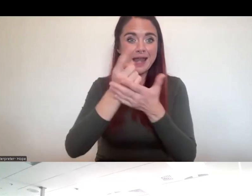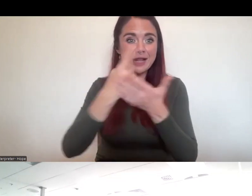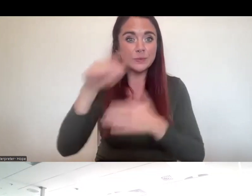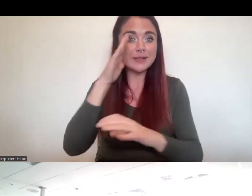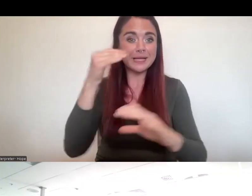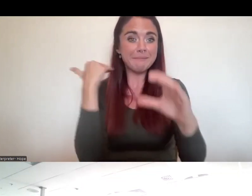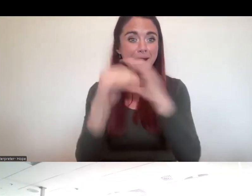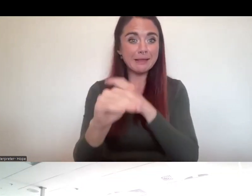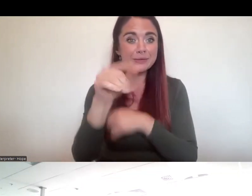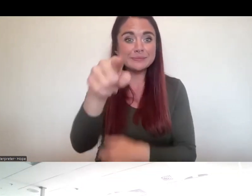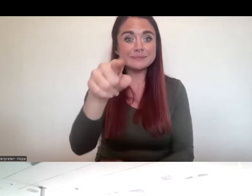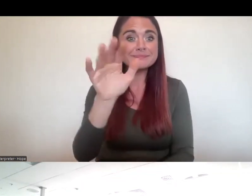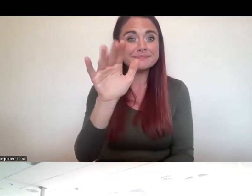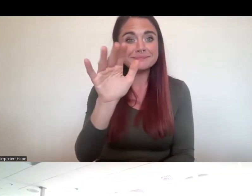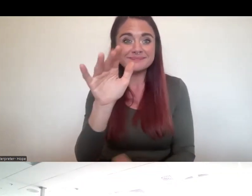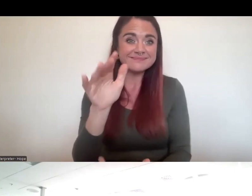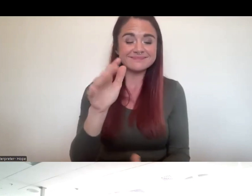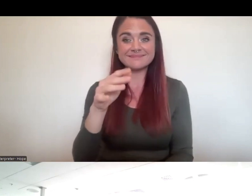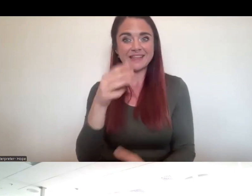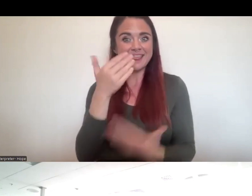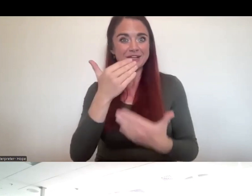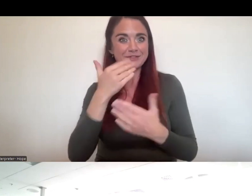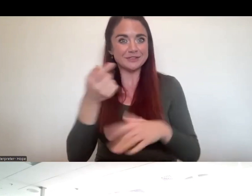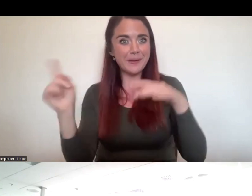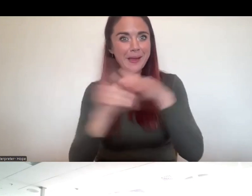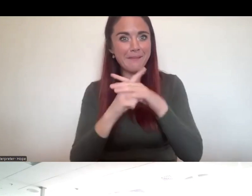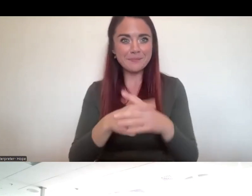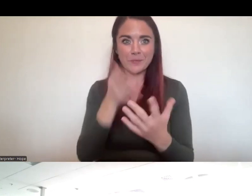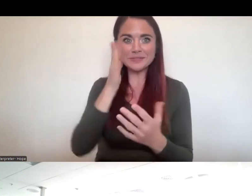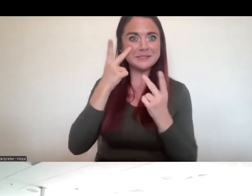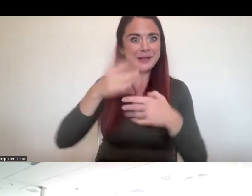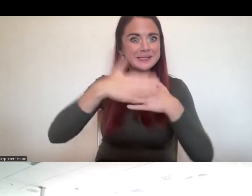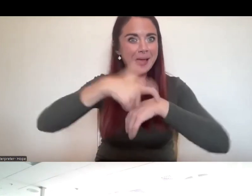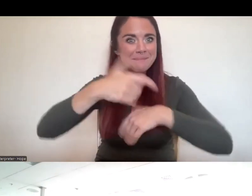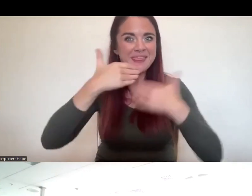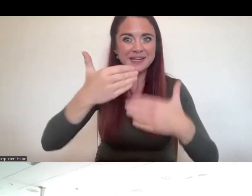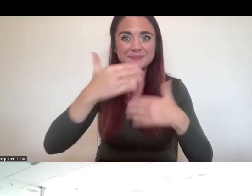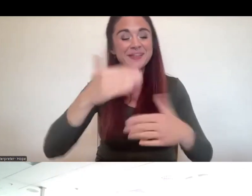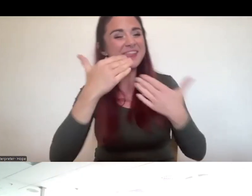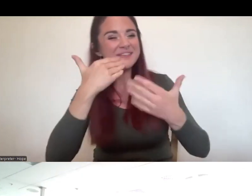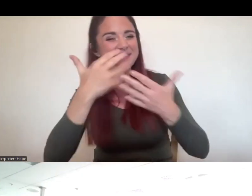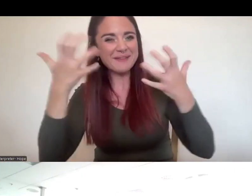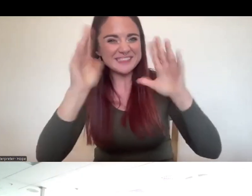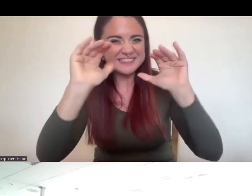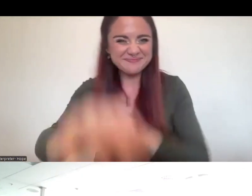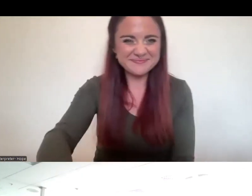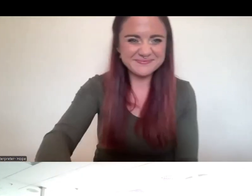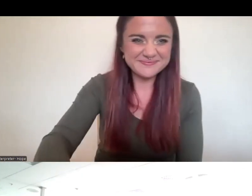Thank you very much for attending, and we will see you next time. Thank you very much.